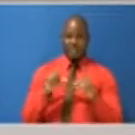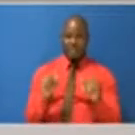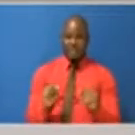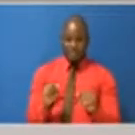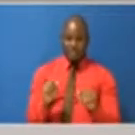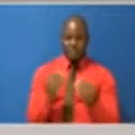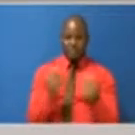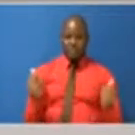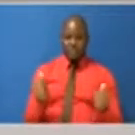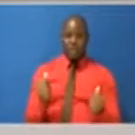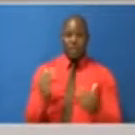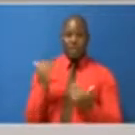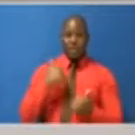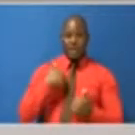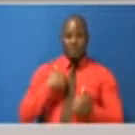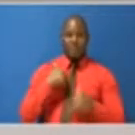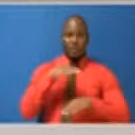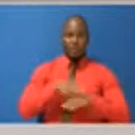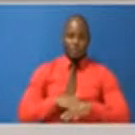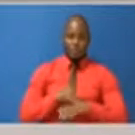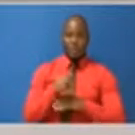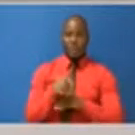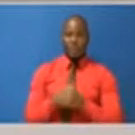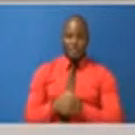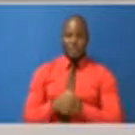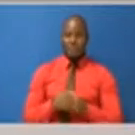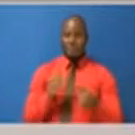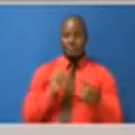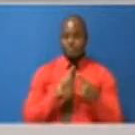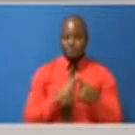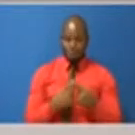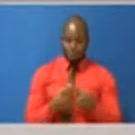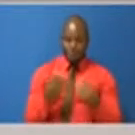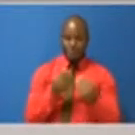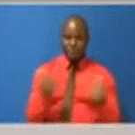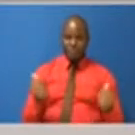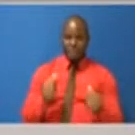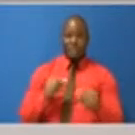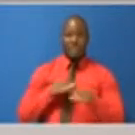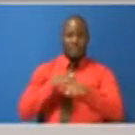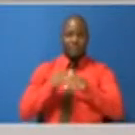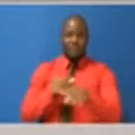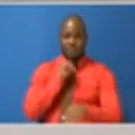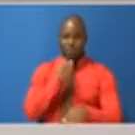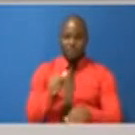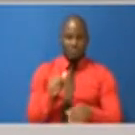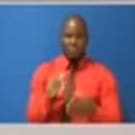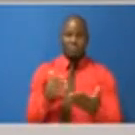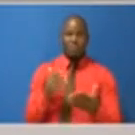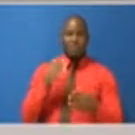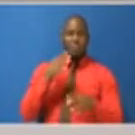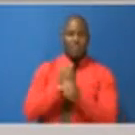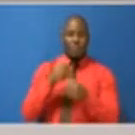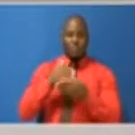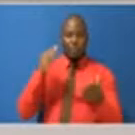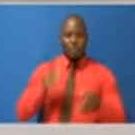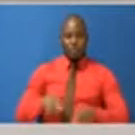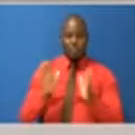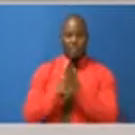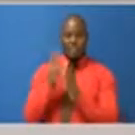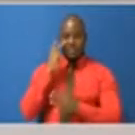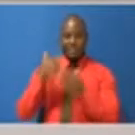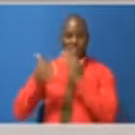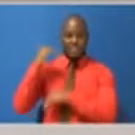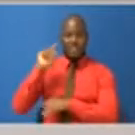with three solutions i hope i have the time to touch on them number one the solution to traffic is not creating more roads because if you look at the